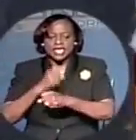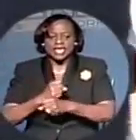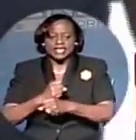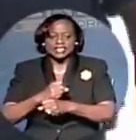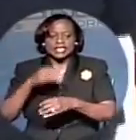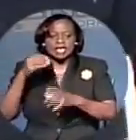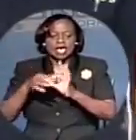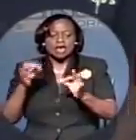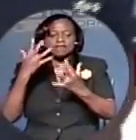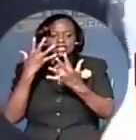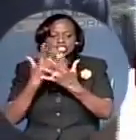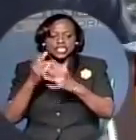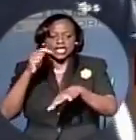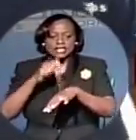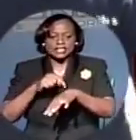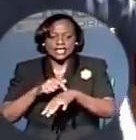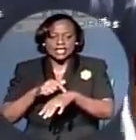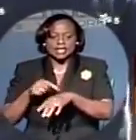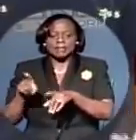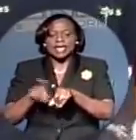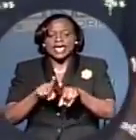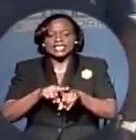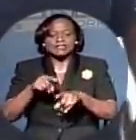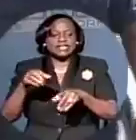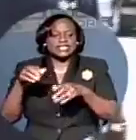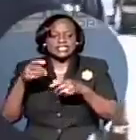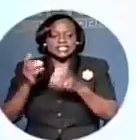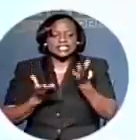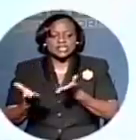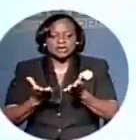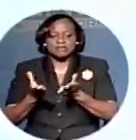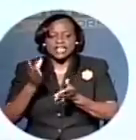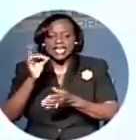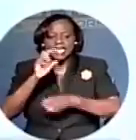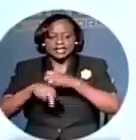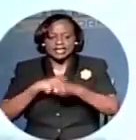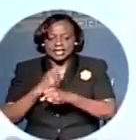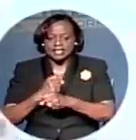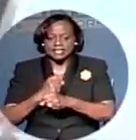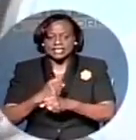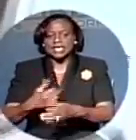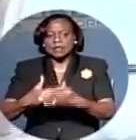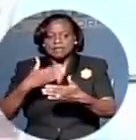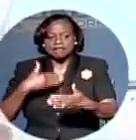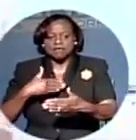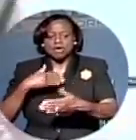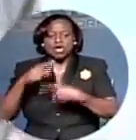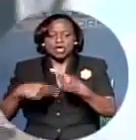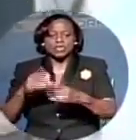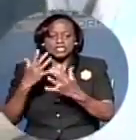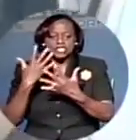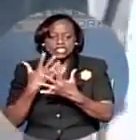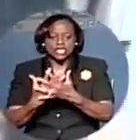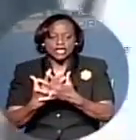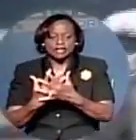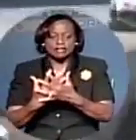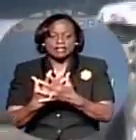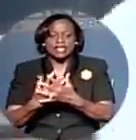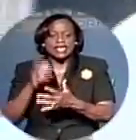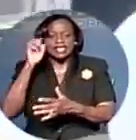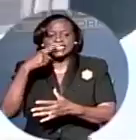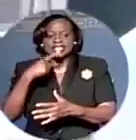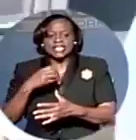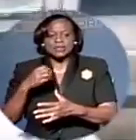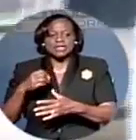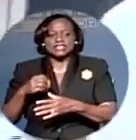Isaacs took into consideration the 8 years Tito has already served. Before sentencing, a probation officer indicated that Tito was abandoned